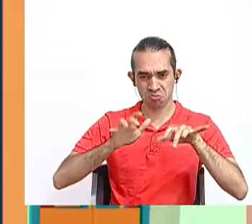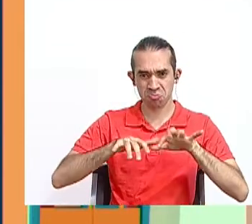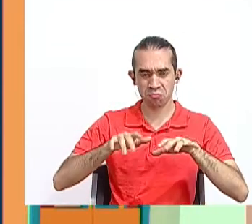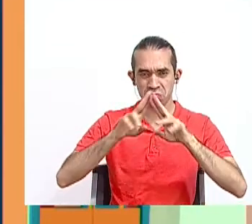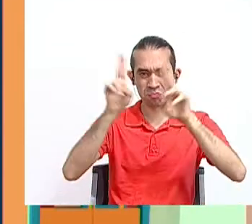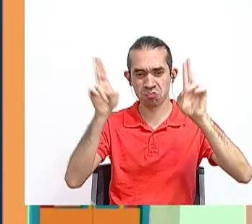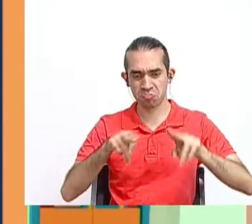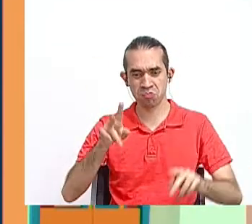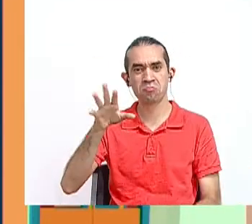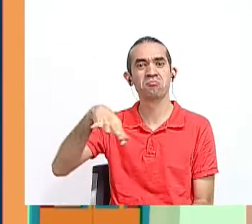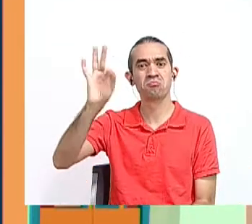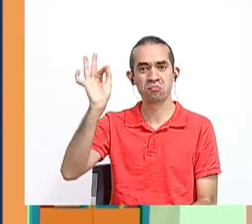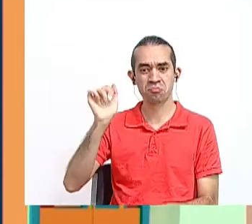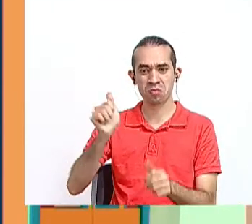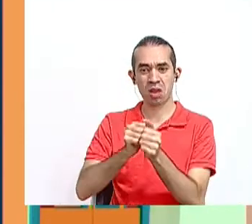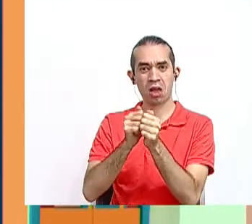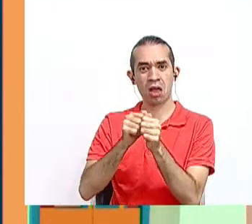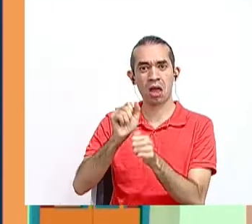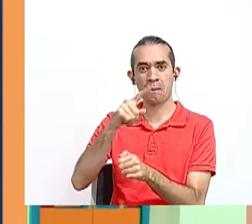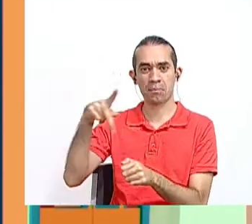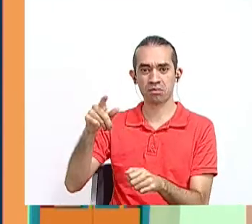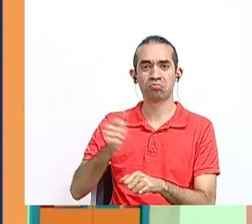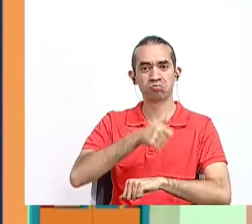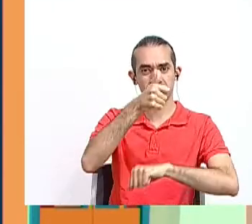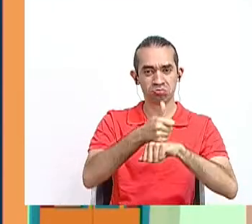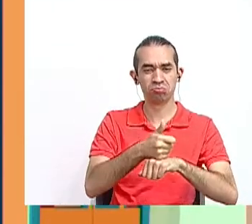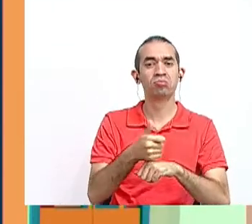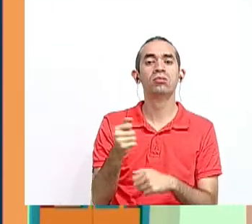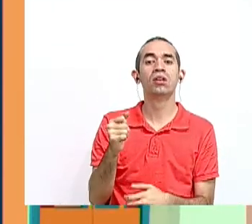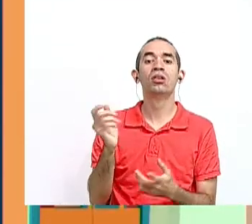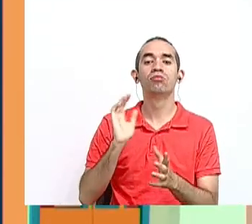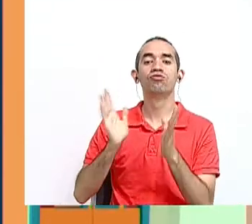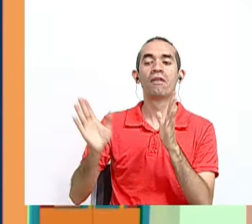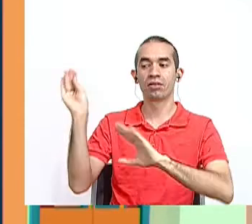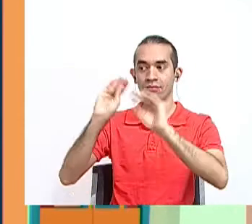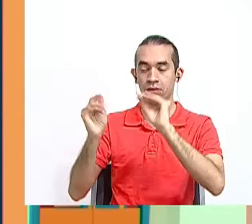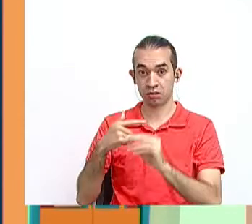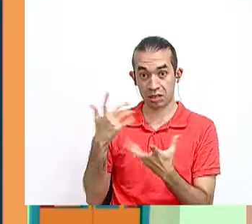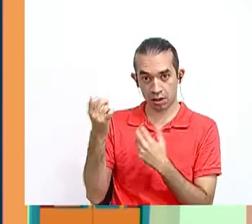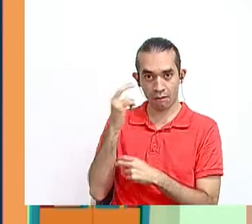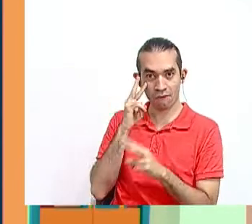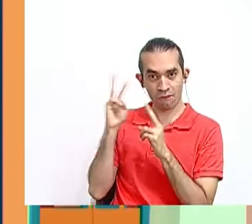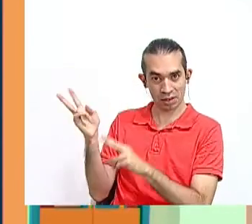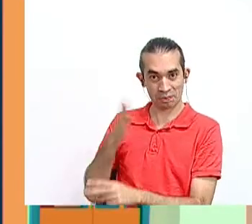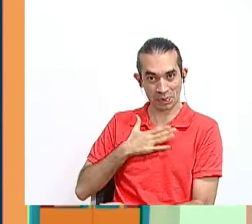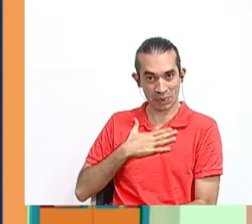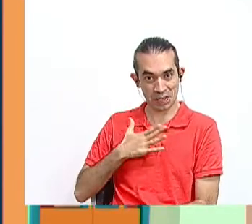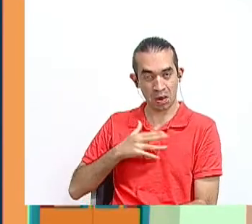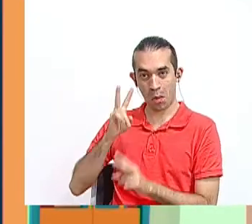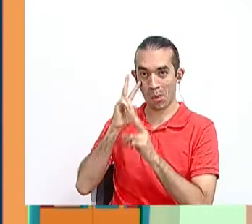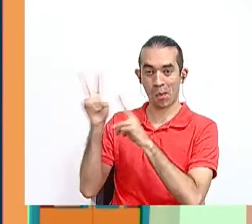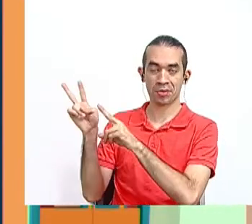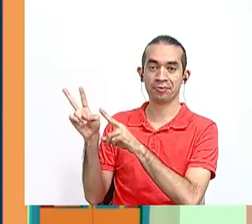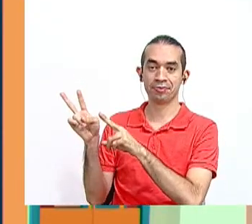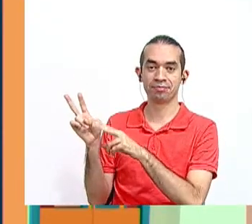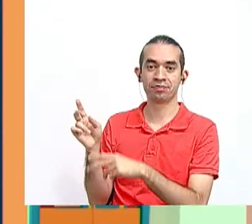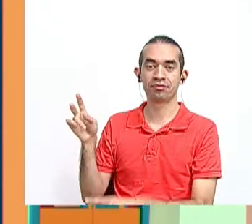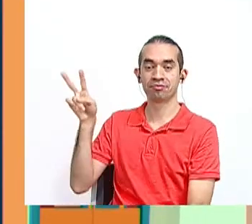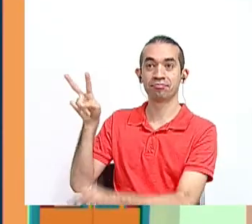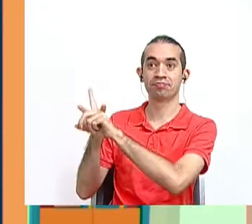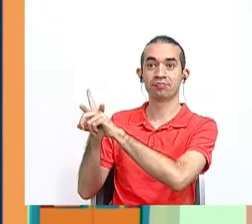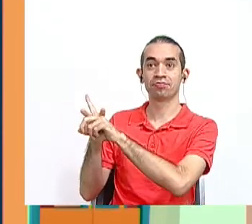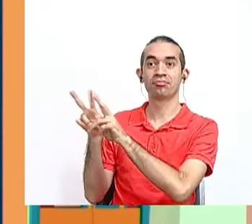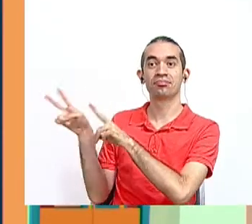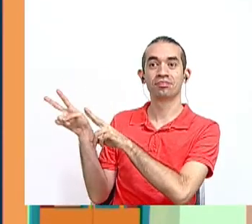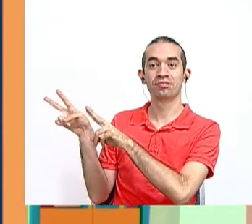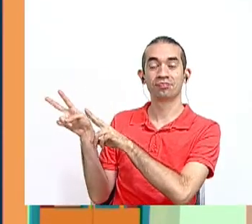this application for my phone, and I created an avatar. Do you want to see my avatar? Let's look at my avatar that is going to be here.